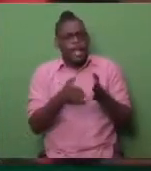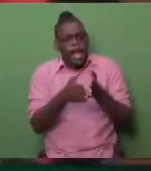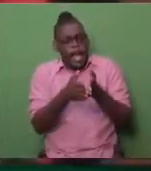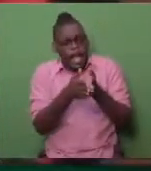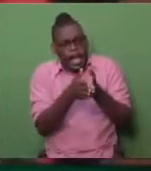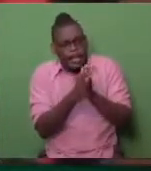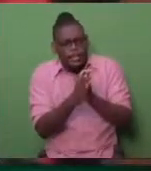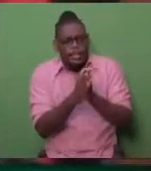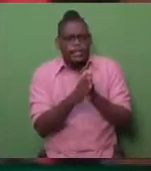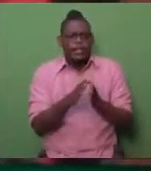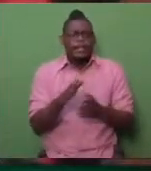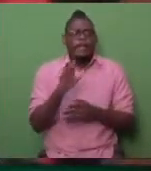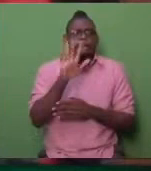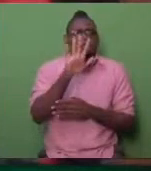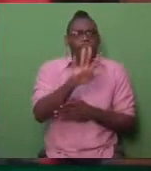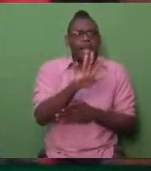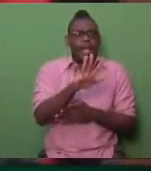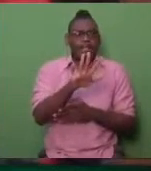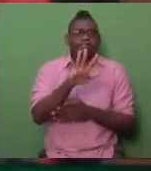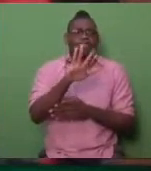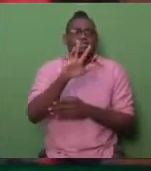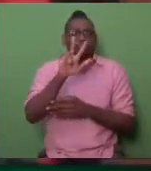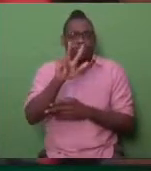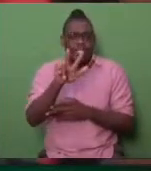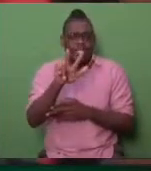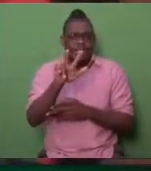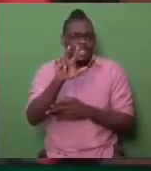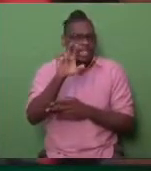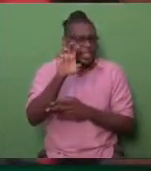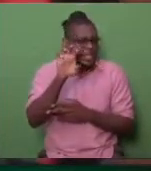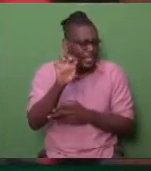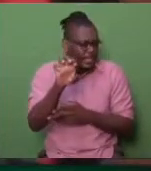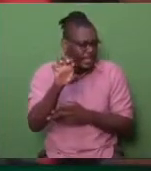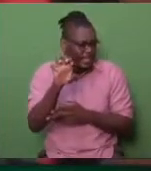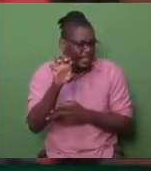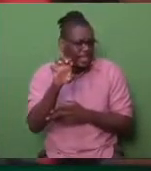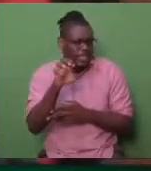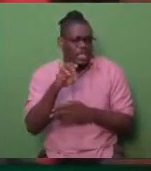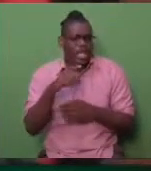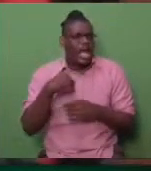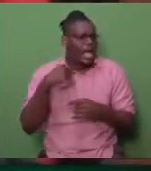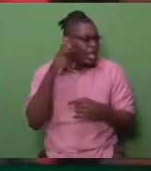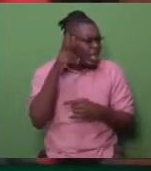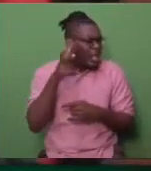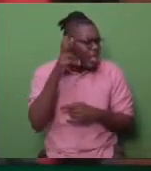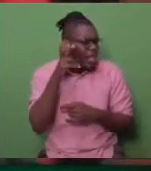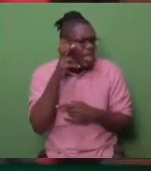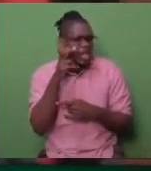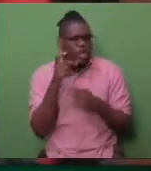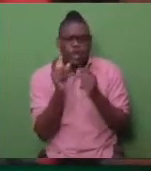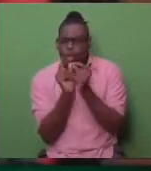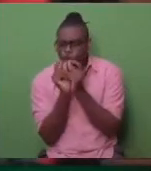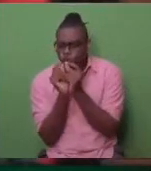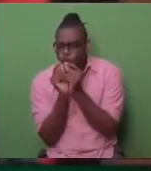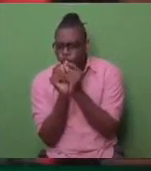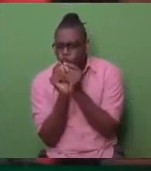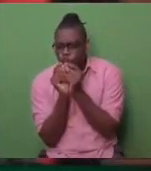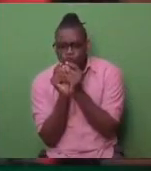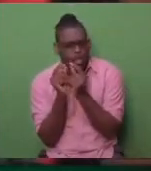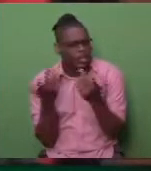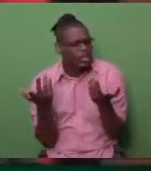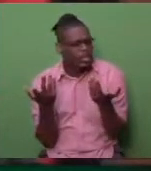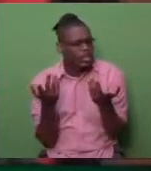And the crosstalk is on both sides. So I ask all members, let's listen to the member for